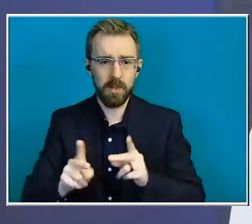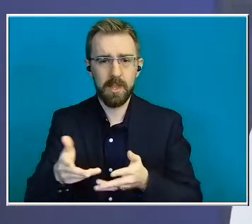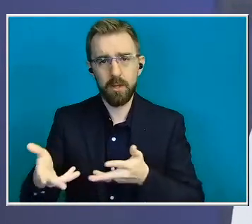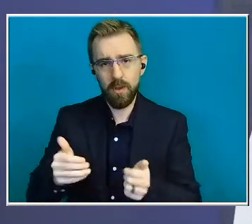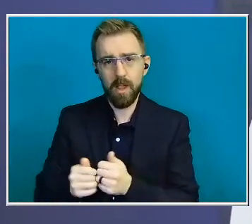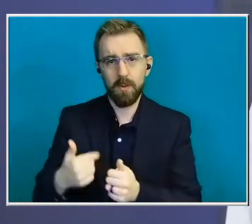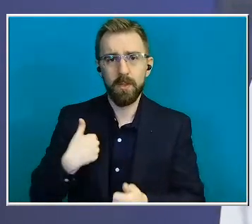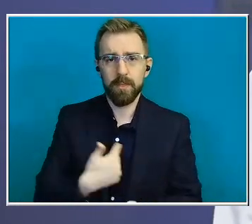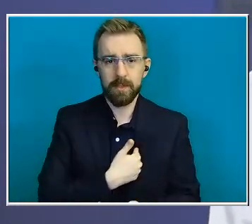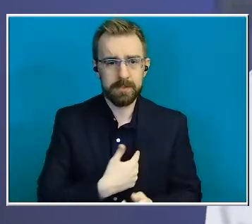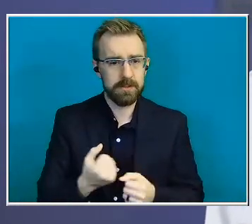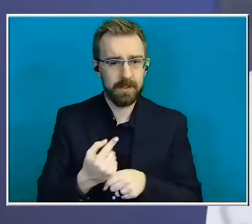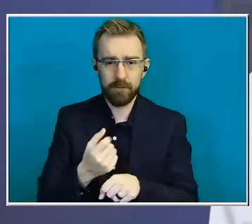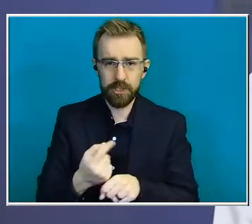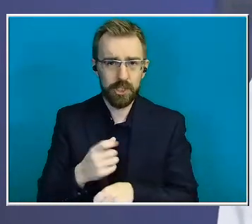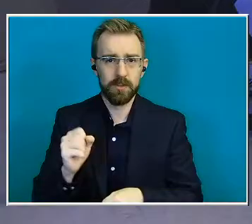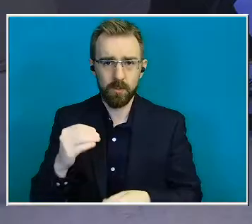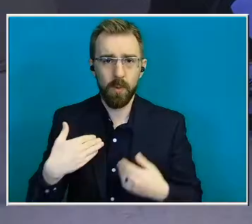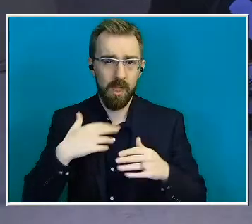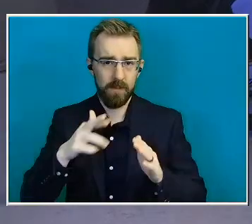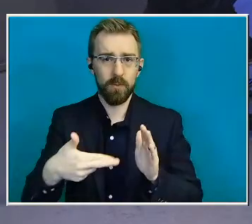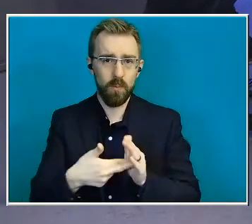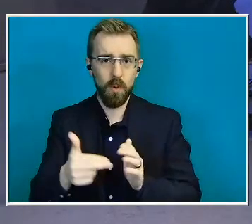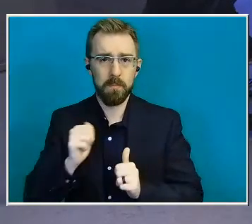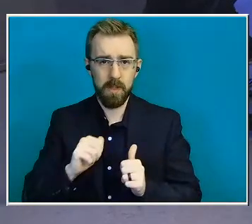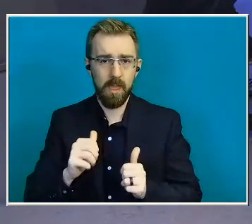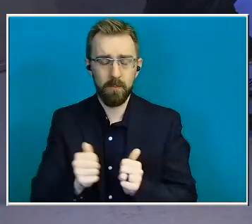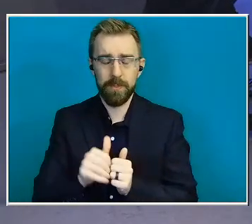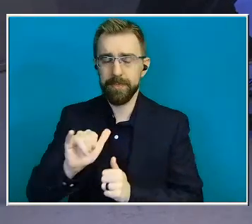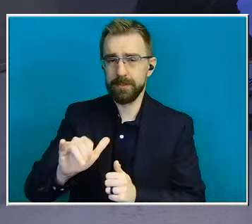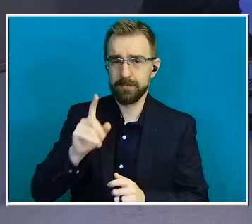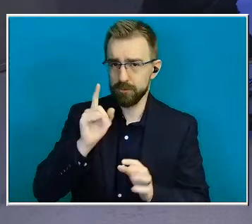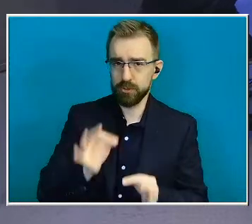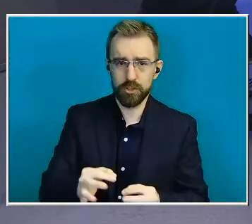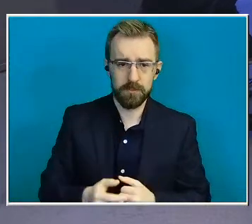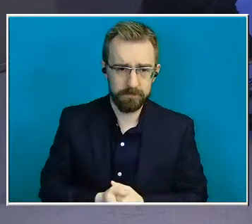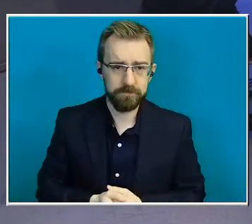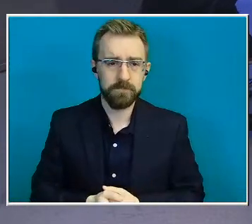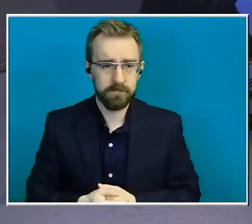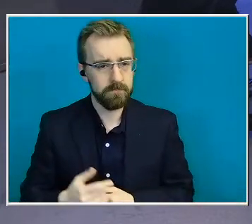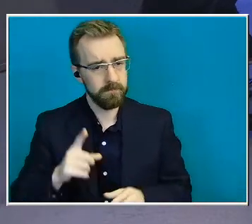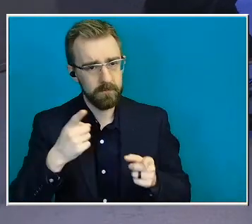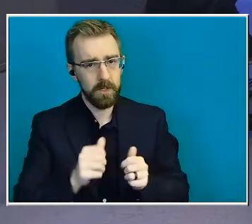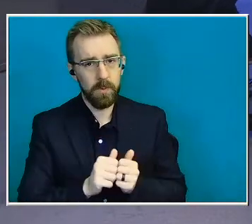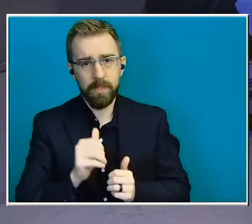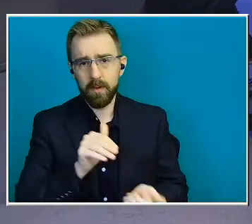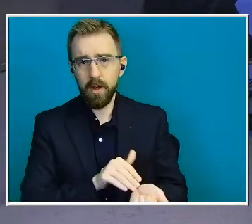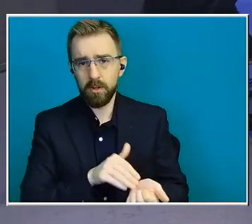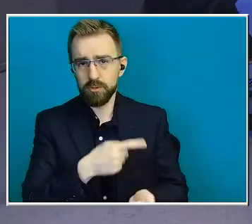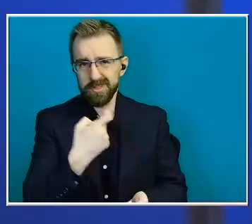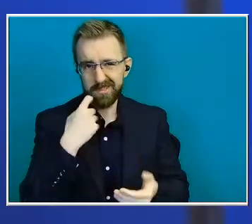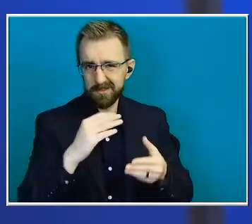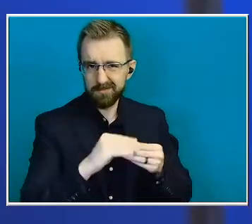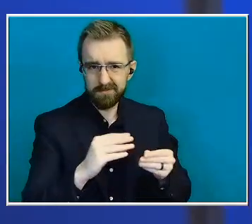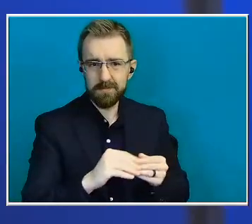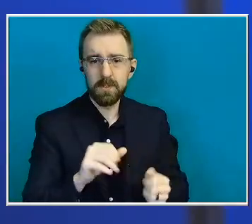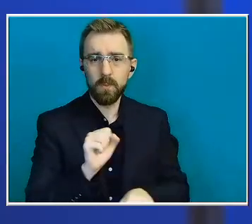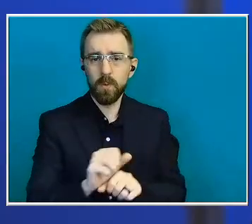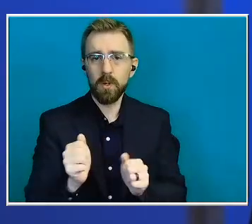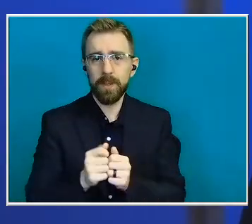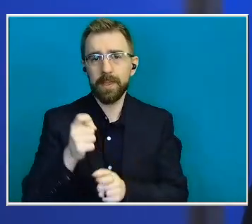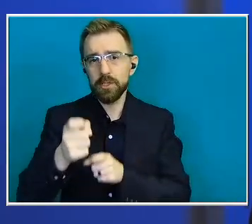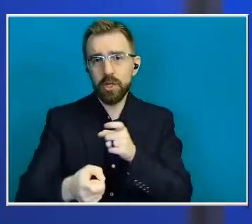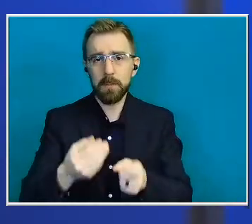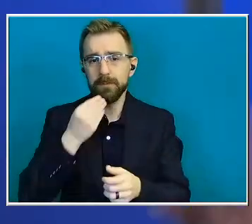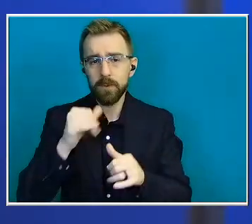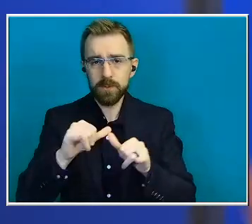year, so we have a role to play in this for sure. I agree with Dr. Comfort that working with the charitable food system, food banks, so we have